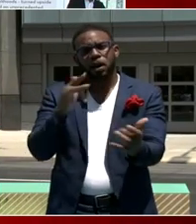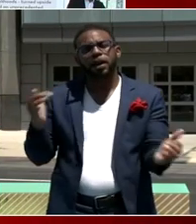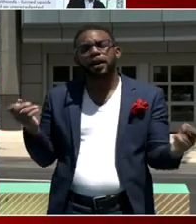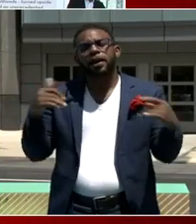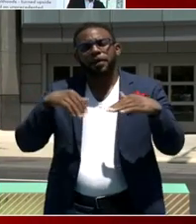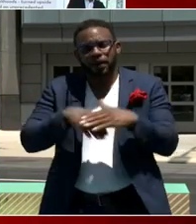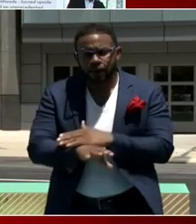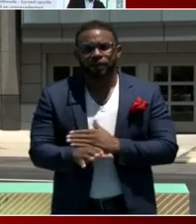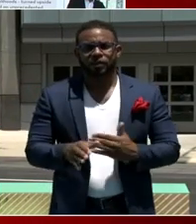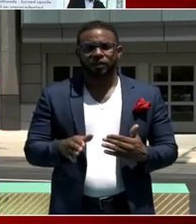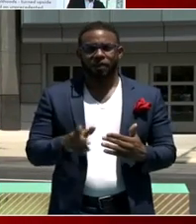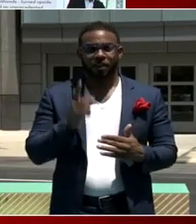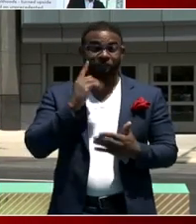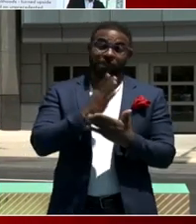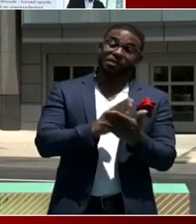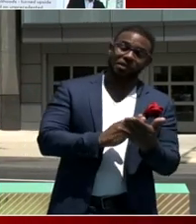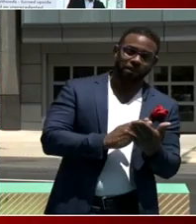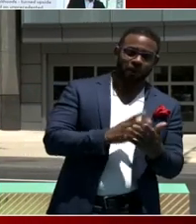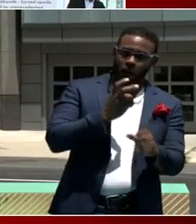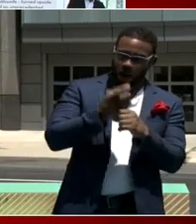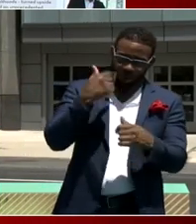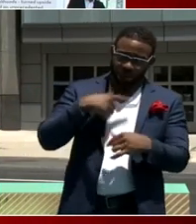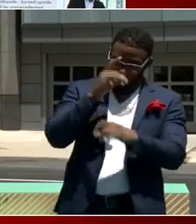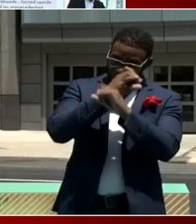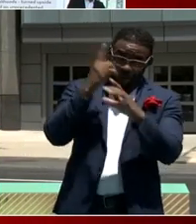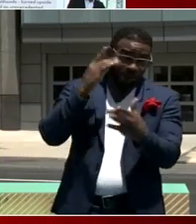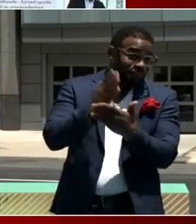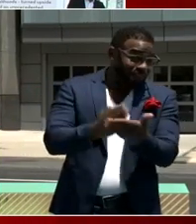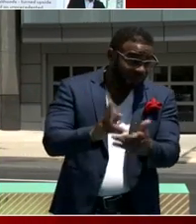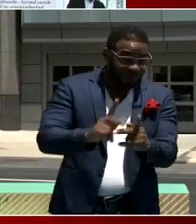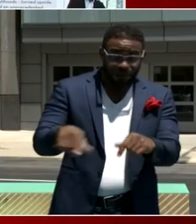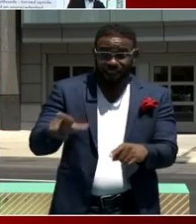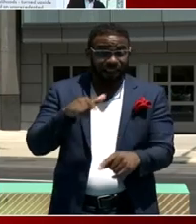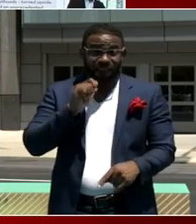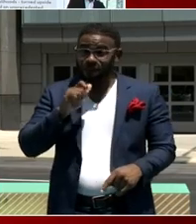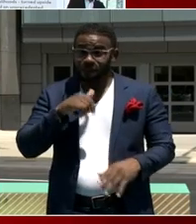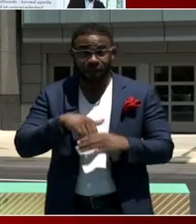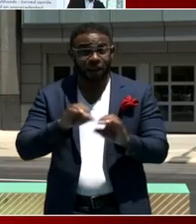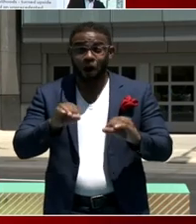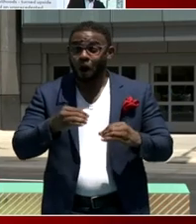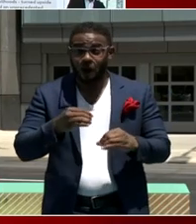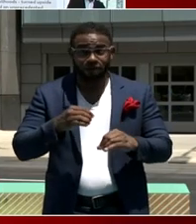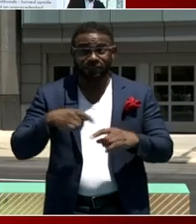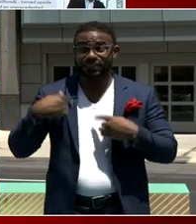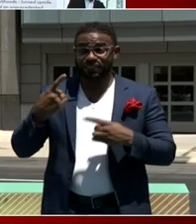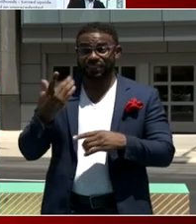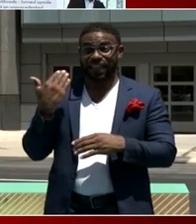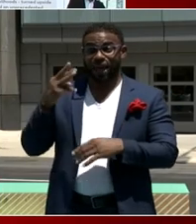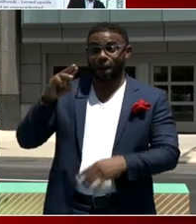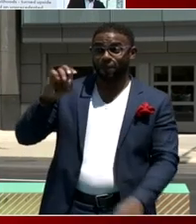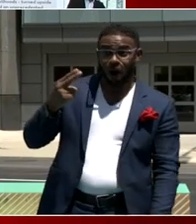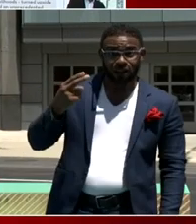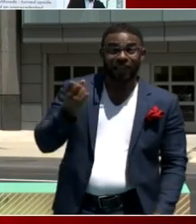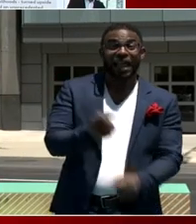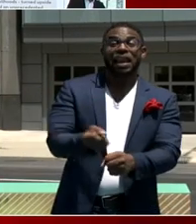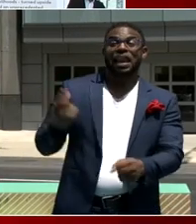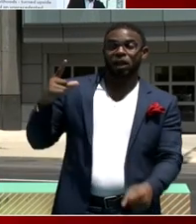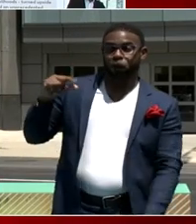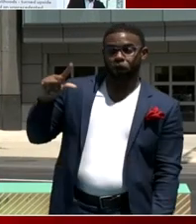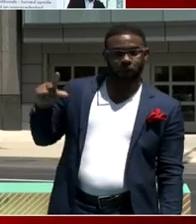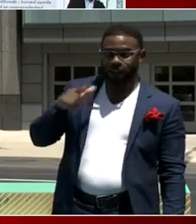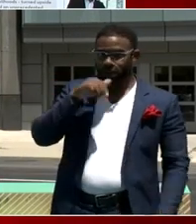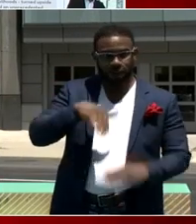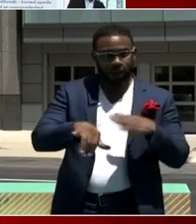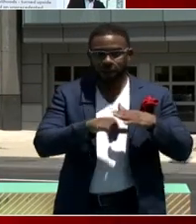coming in. For some people, it's hard for me to imagine, but for some people, they haven't been in their office since last March. They haven't been